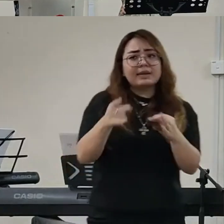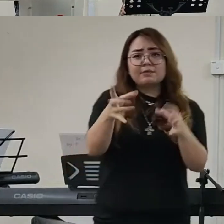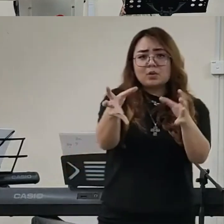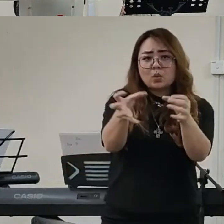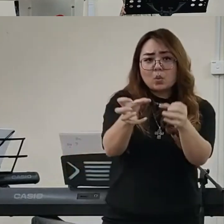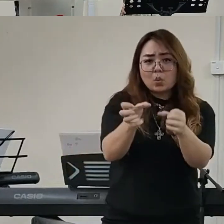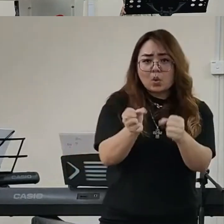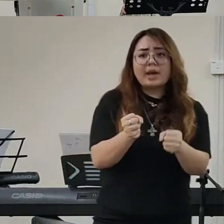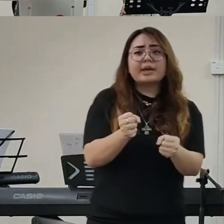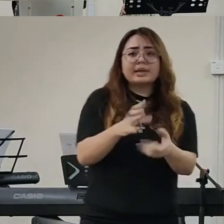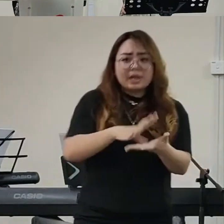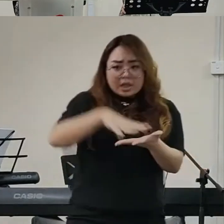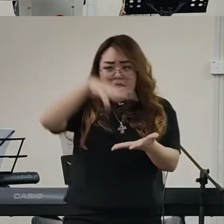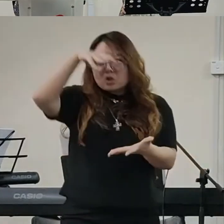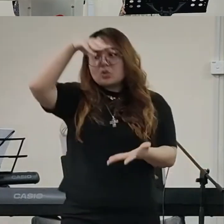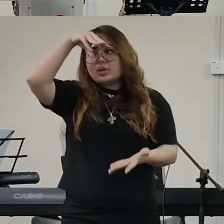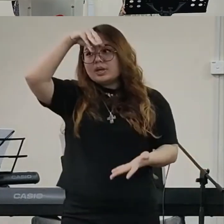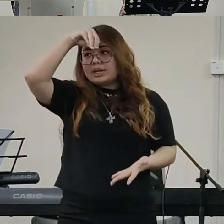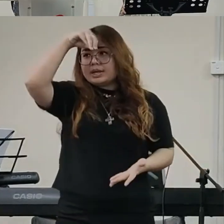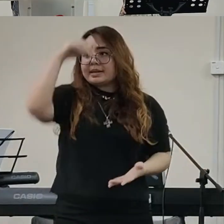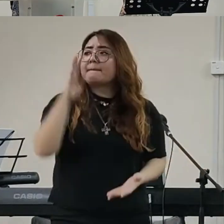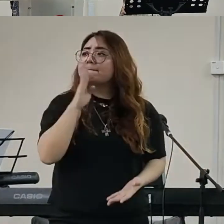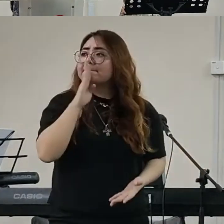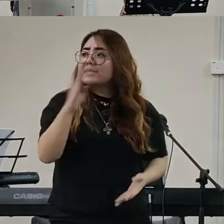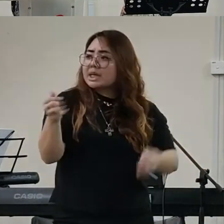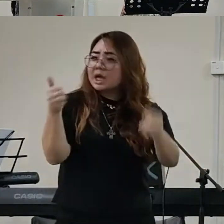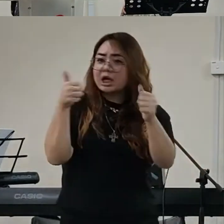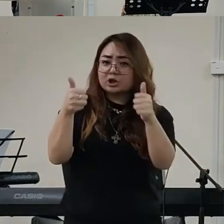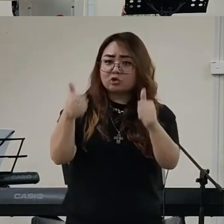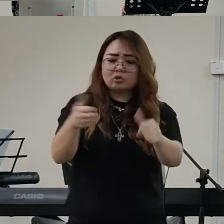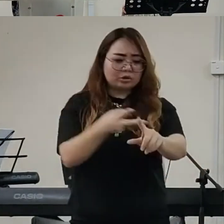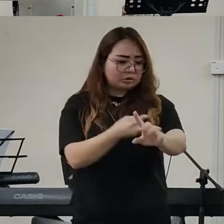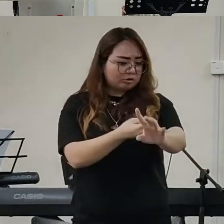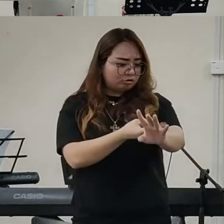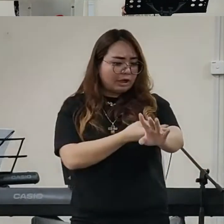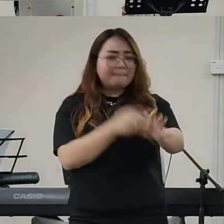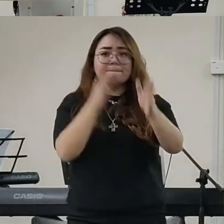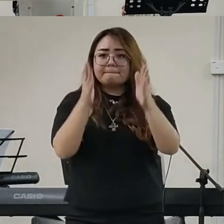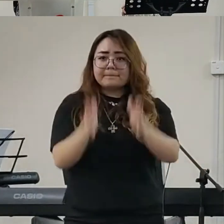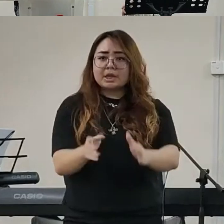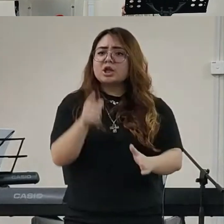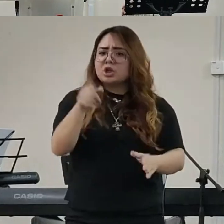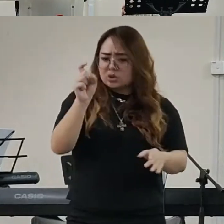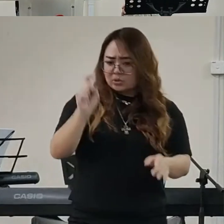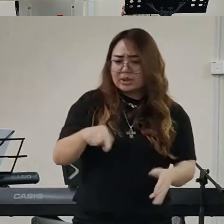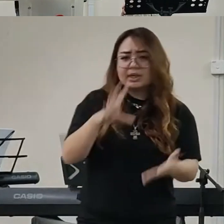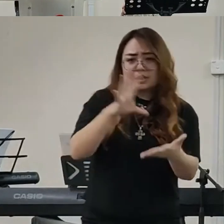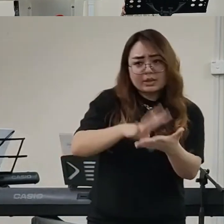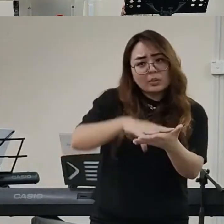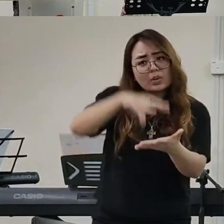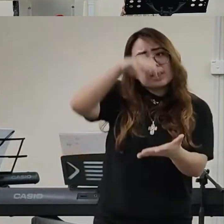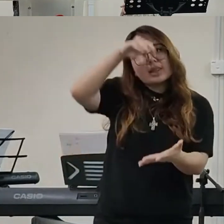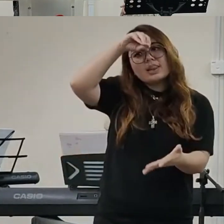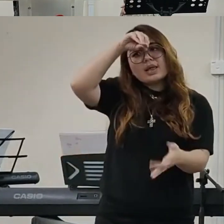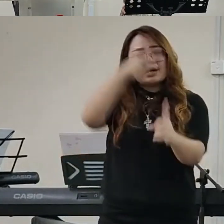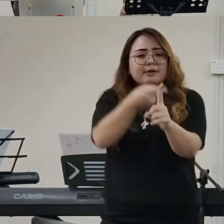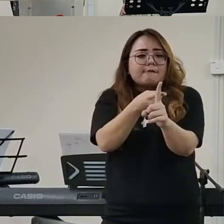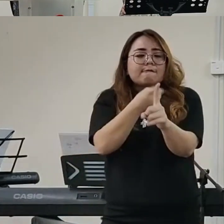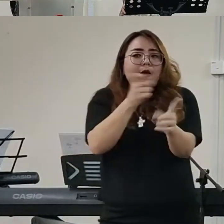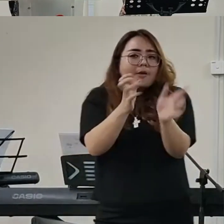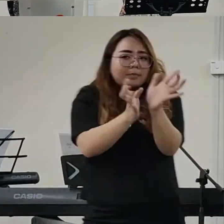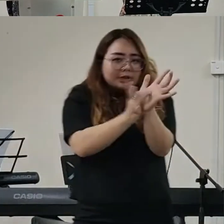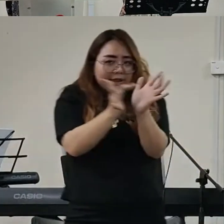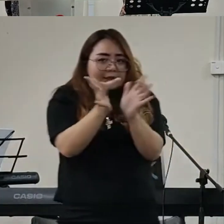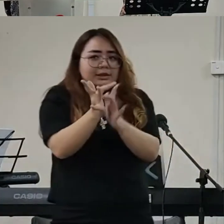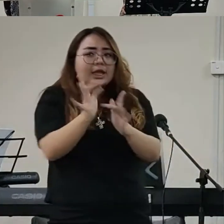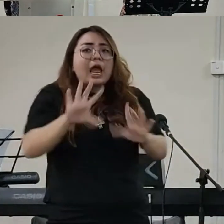shepherd, learn from Jesus. That's the first. Jesus is the one to how Jesus shepherd the people. That's how